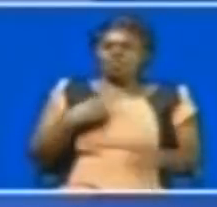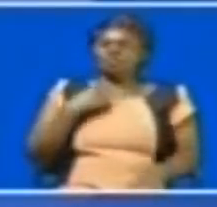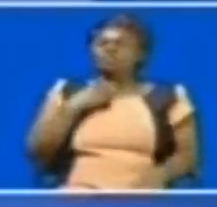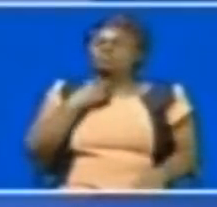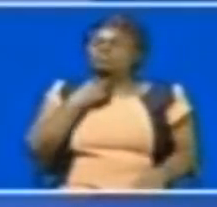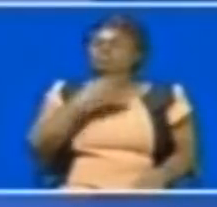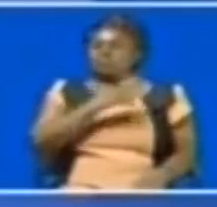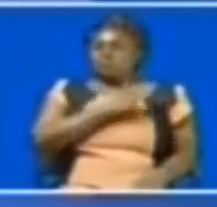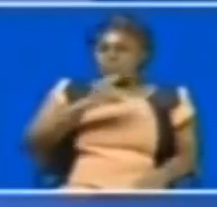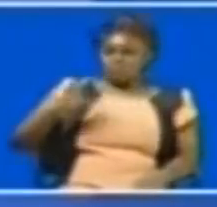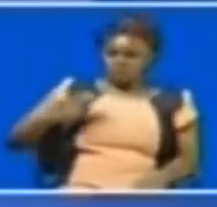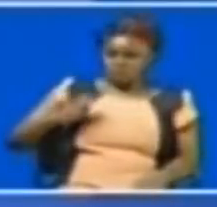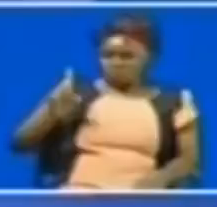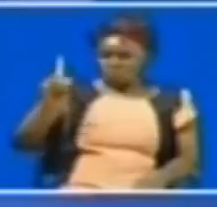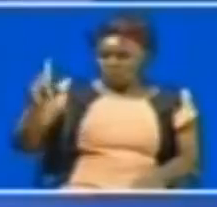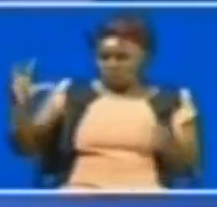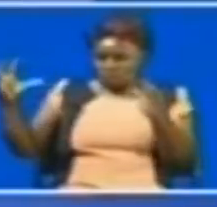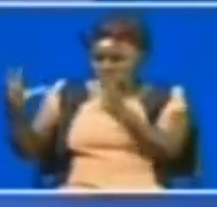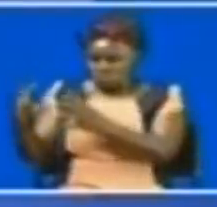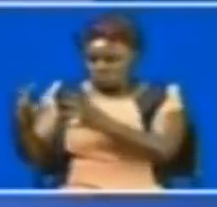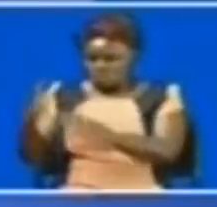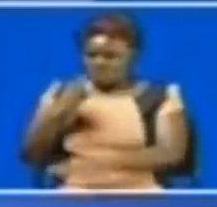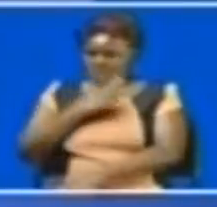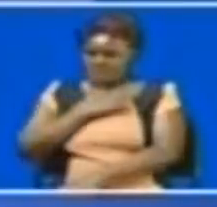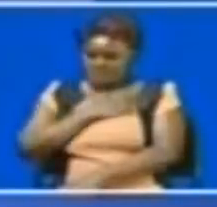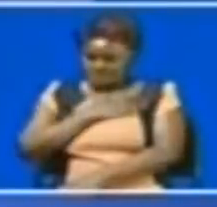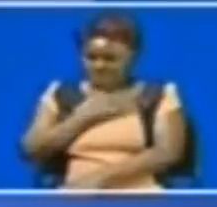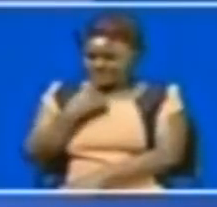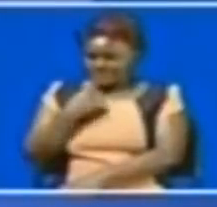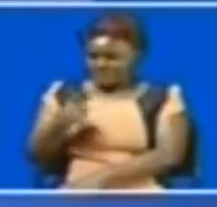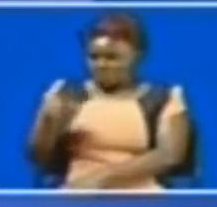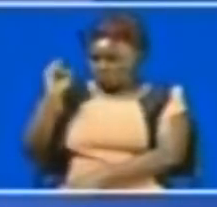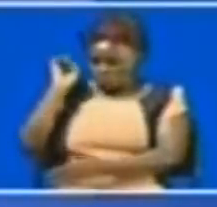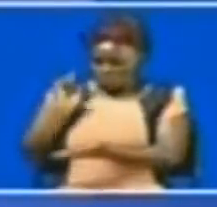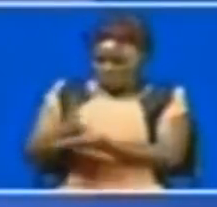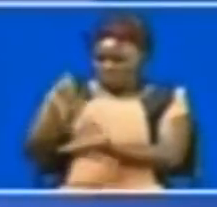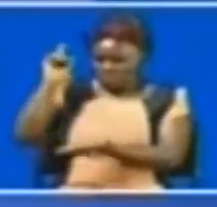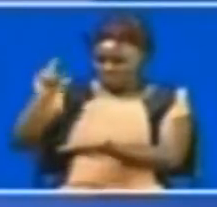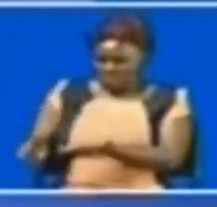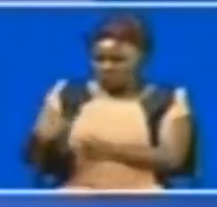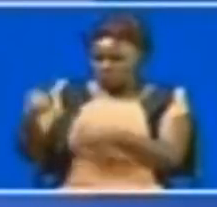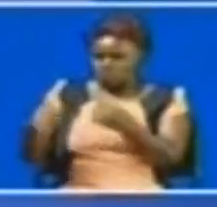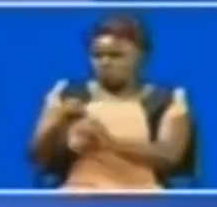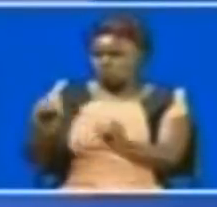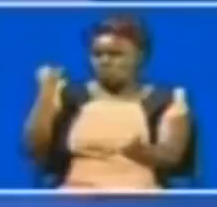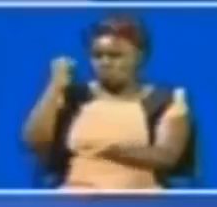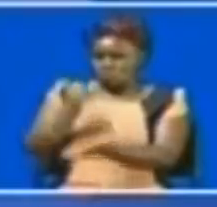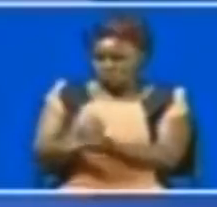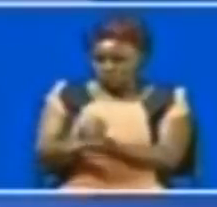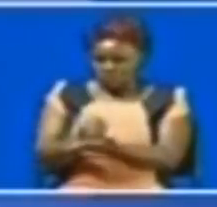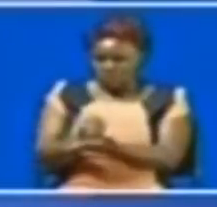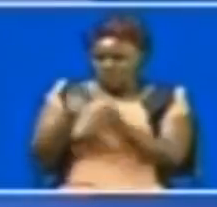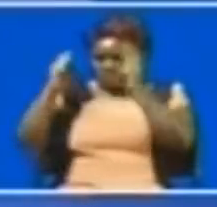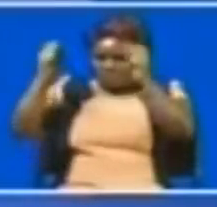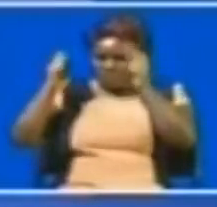the commission in as far as on one side, you had NASA saying you must go. You could not continue to be in office. There were